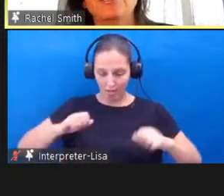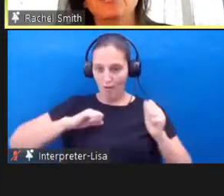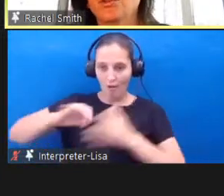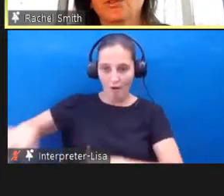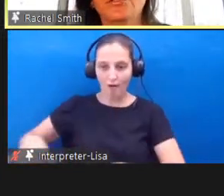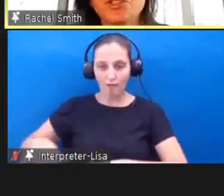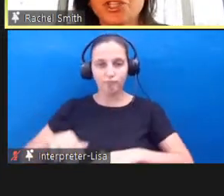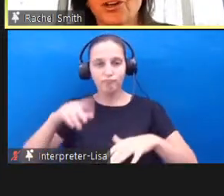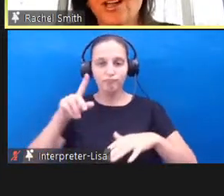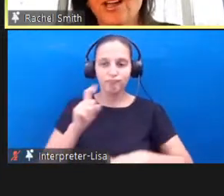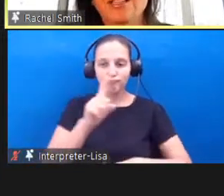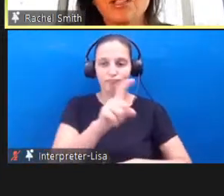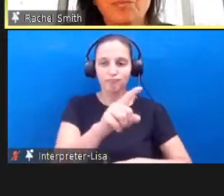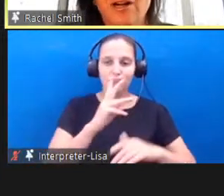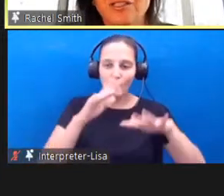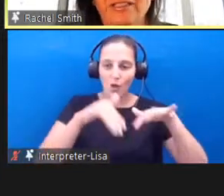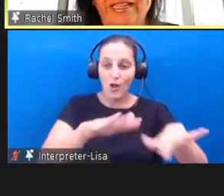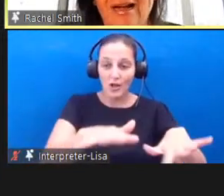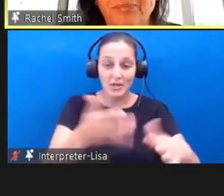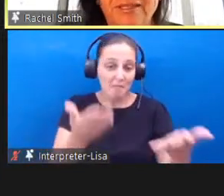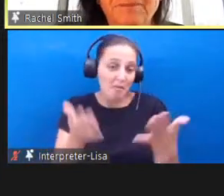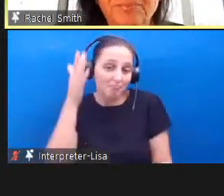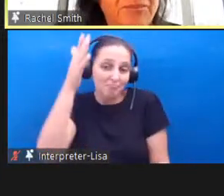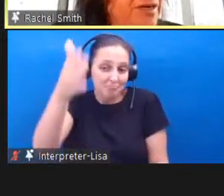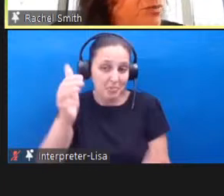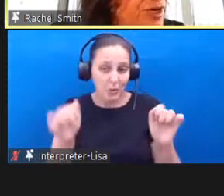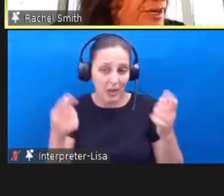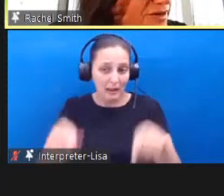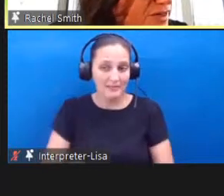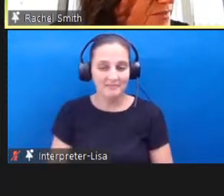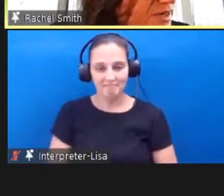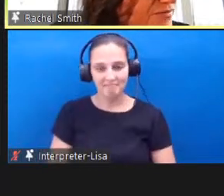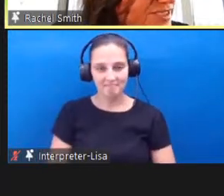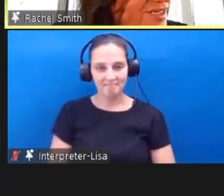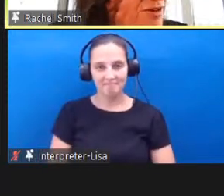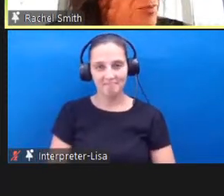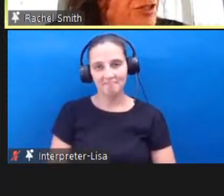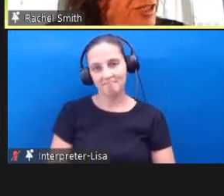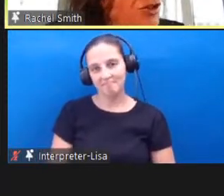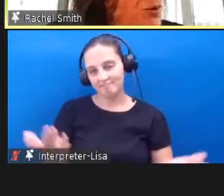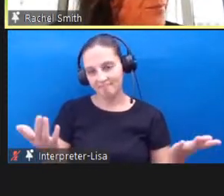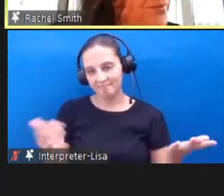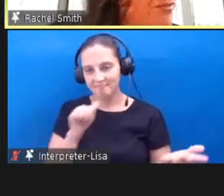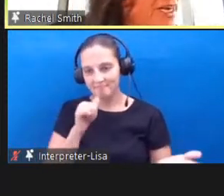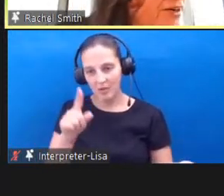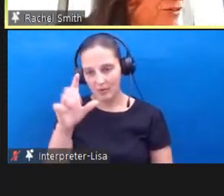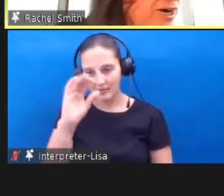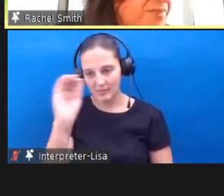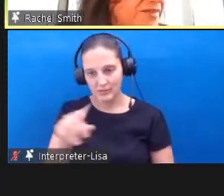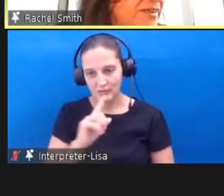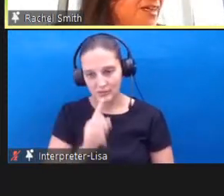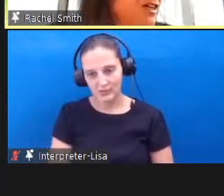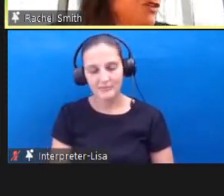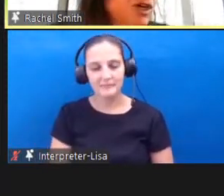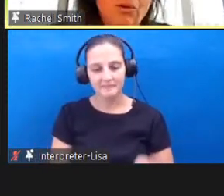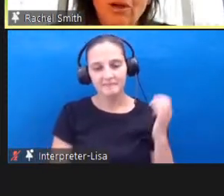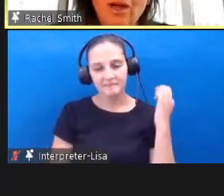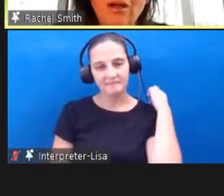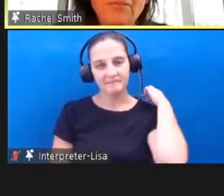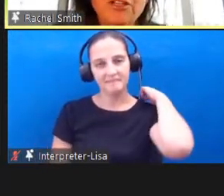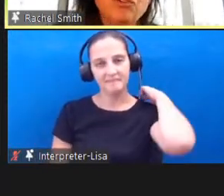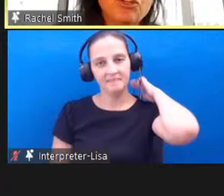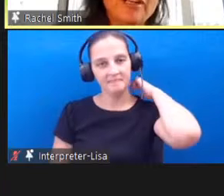in a fanciful future, this could possibly happen. But we're not obviously 100% sure if that could ever happen.